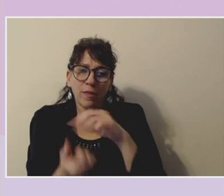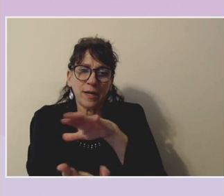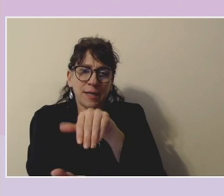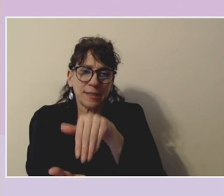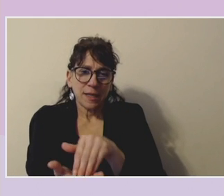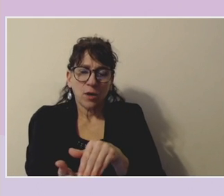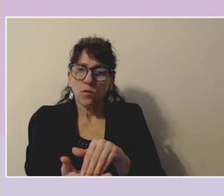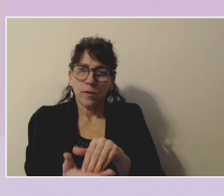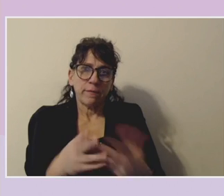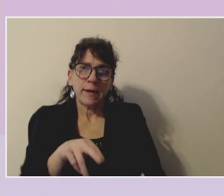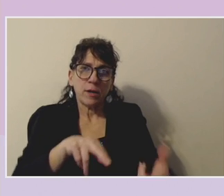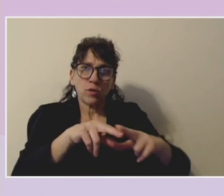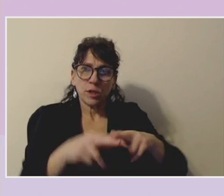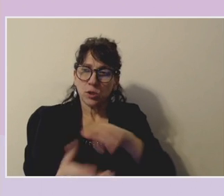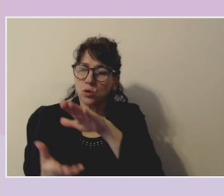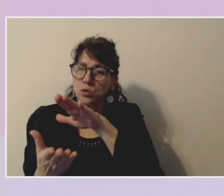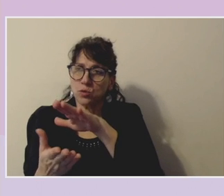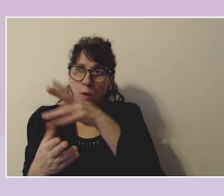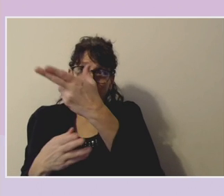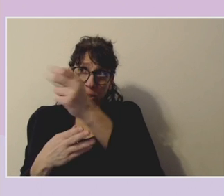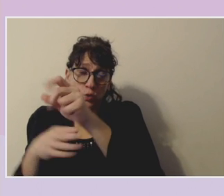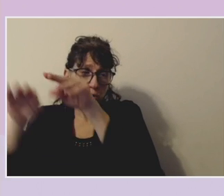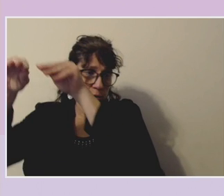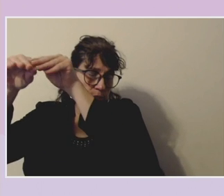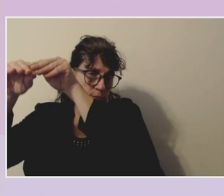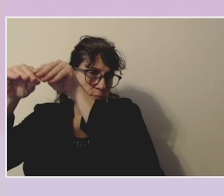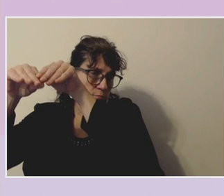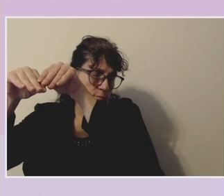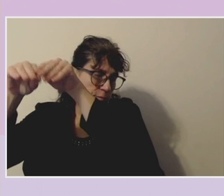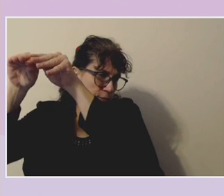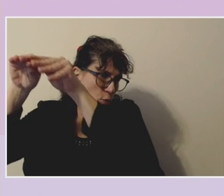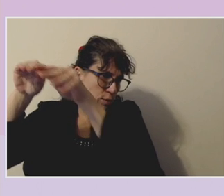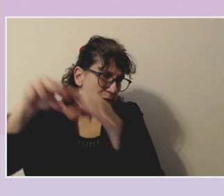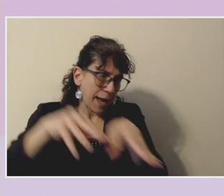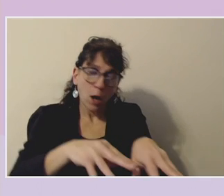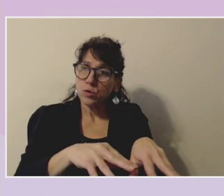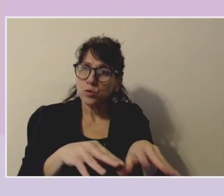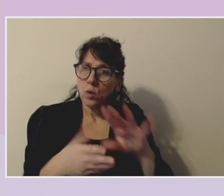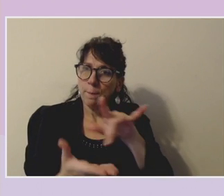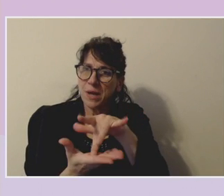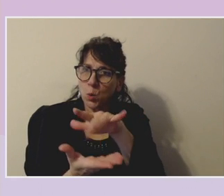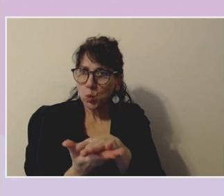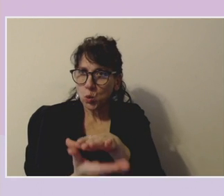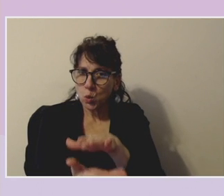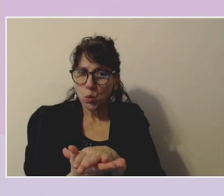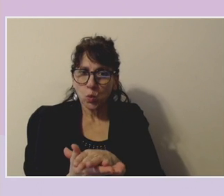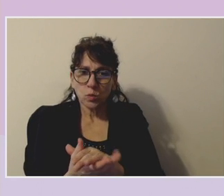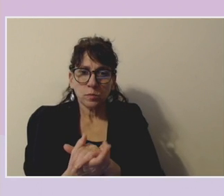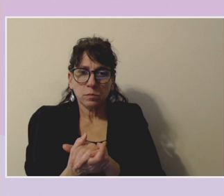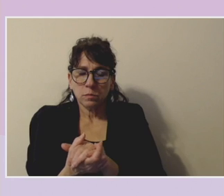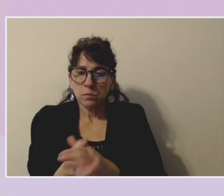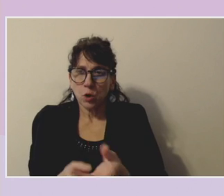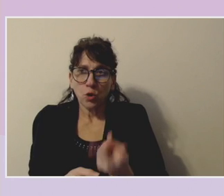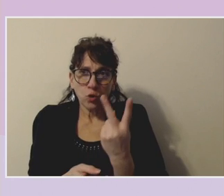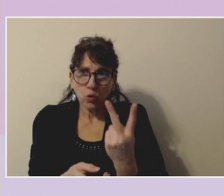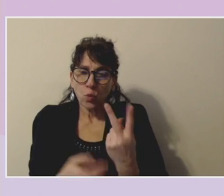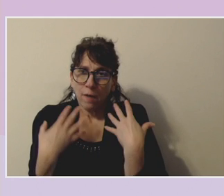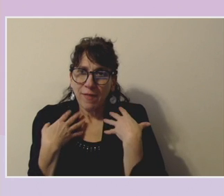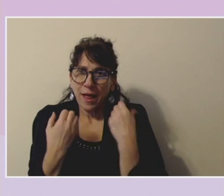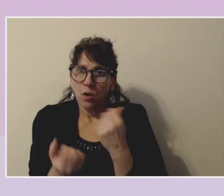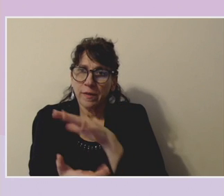schools down into our middle schools. And two of our school-based health centers also